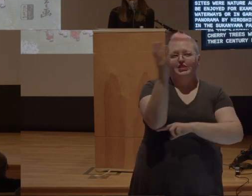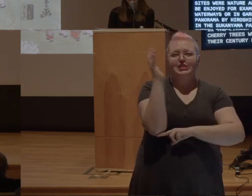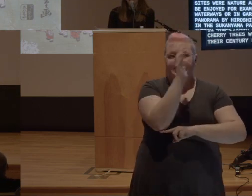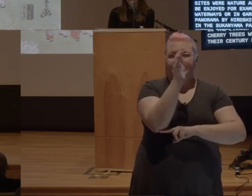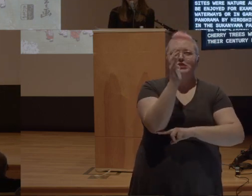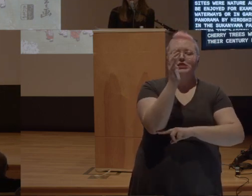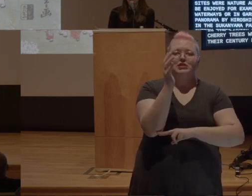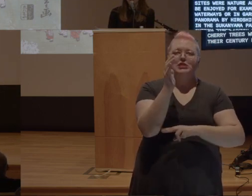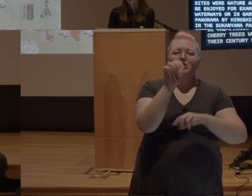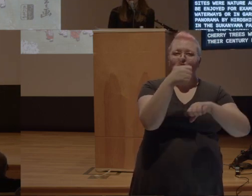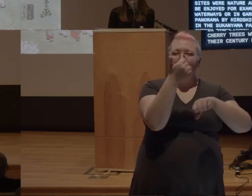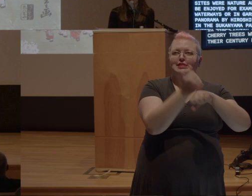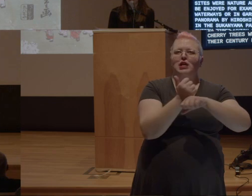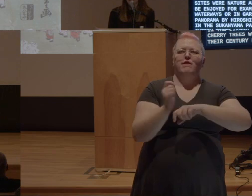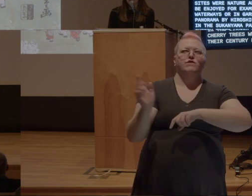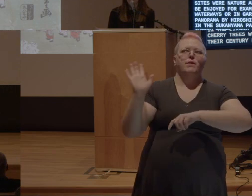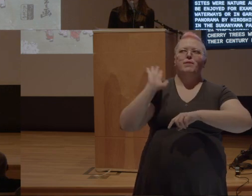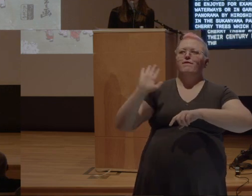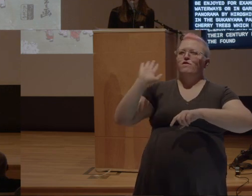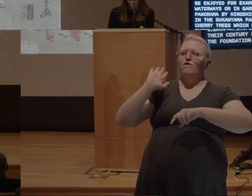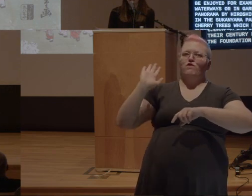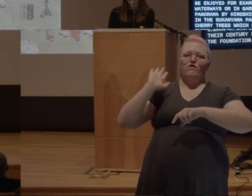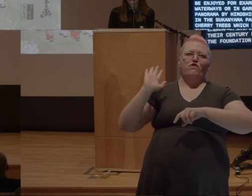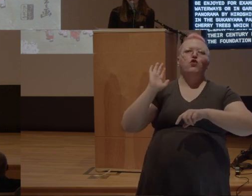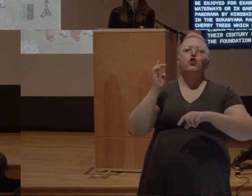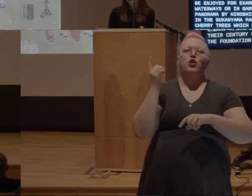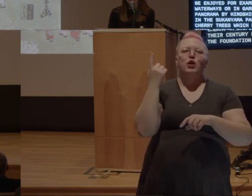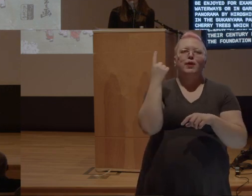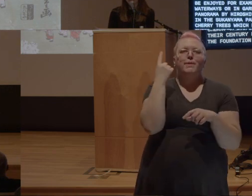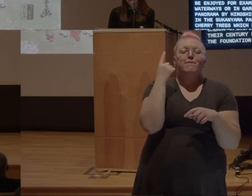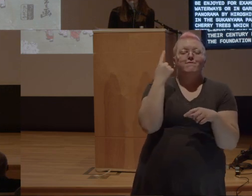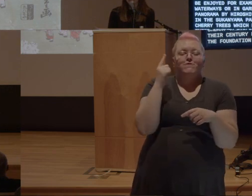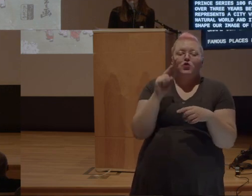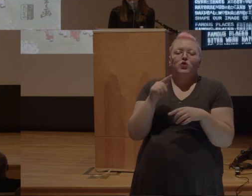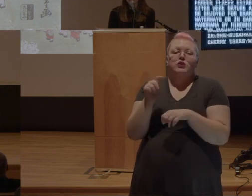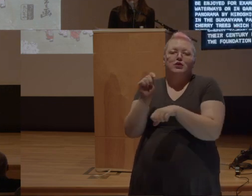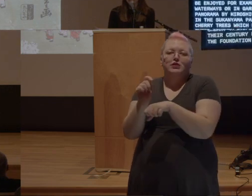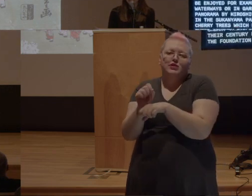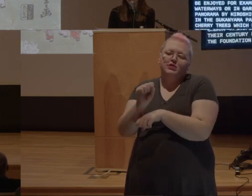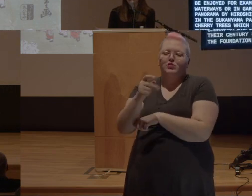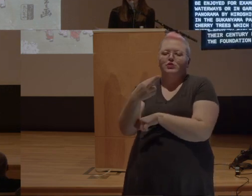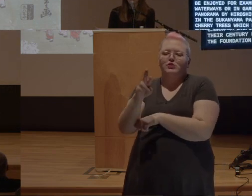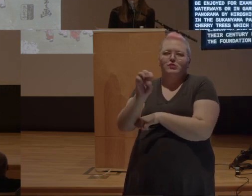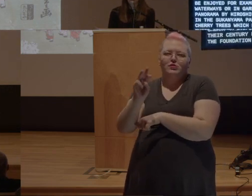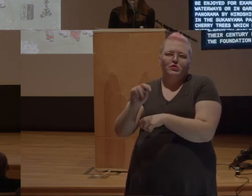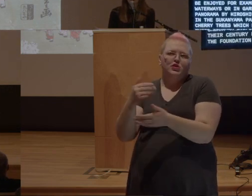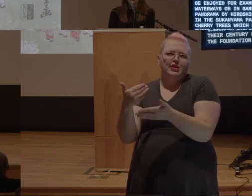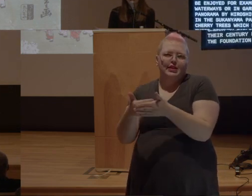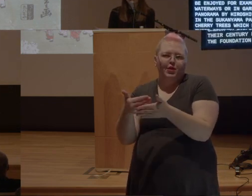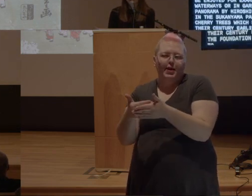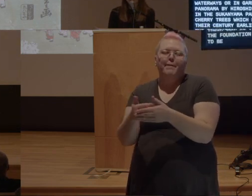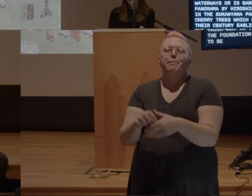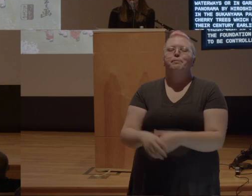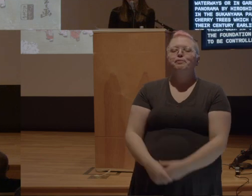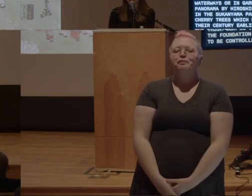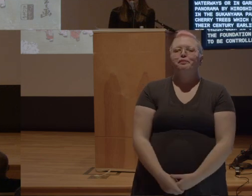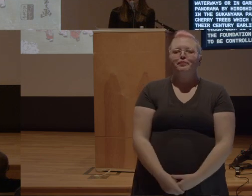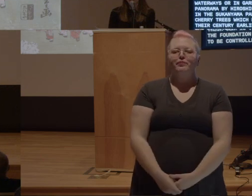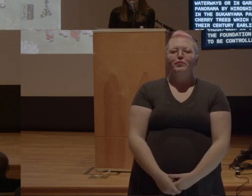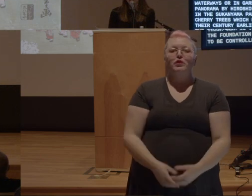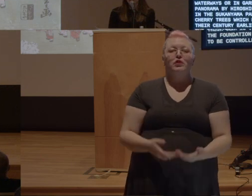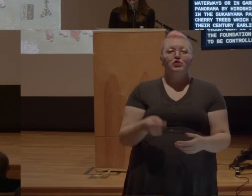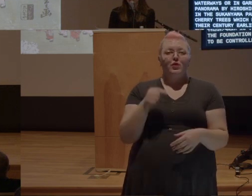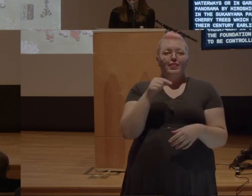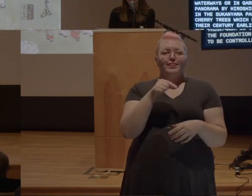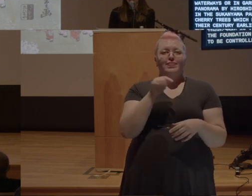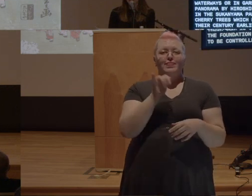the shogunate to commemorate the foundation of a shrine nearby. While nature had to be controlled and even curtailed